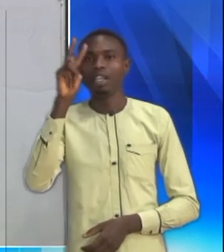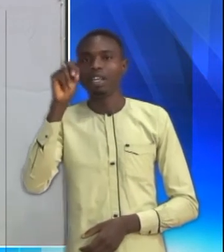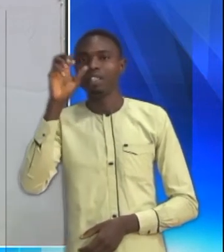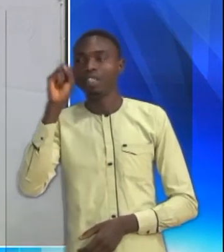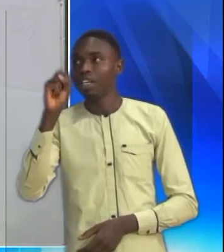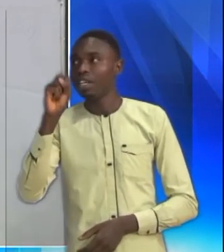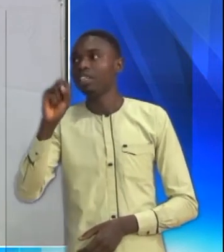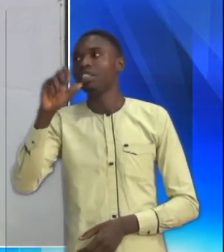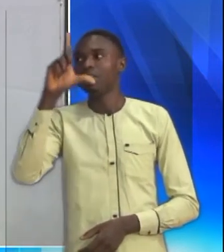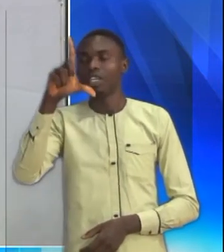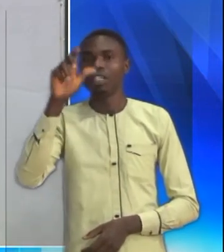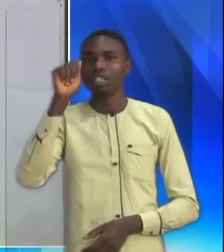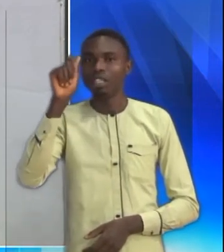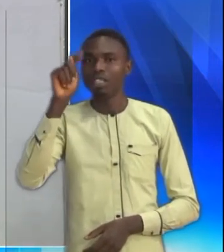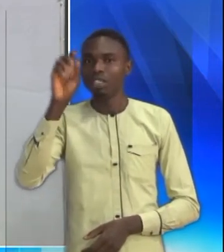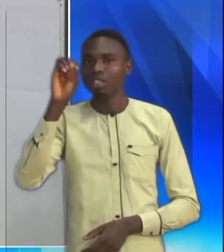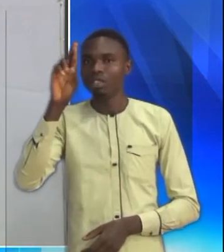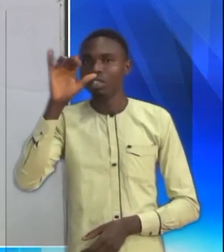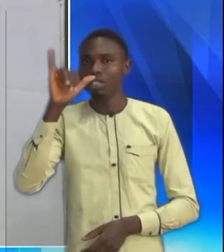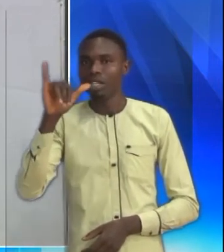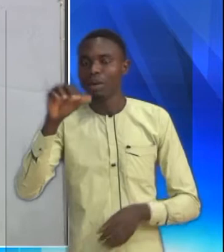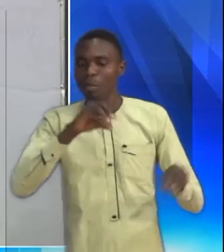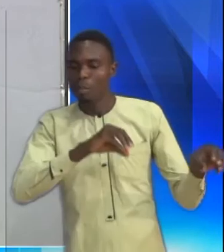in what? In a straight